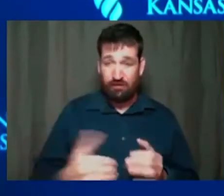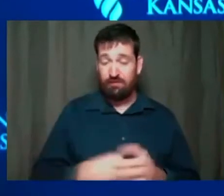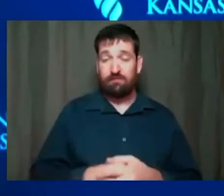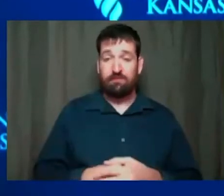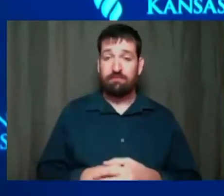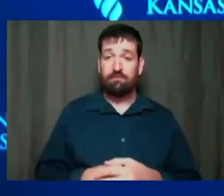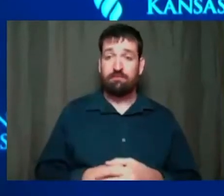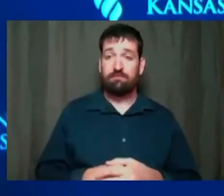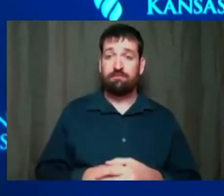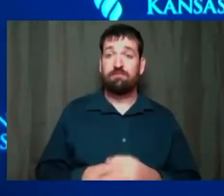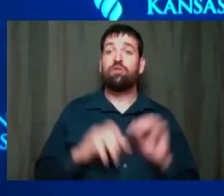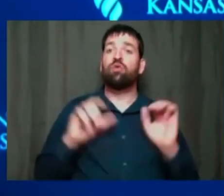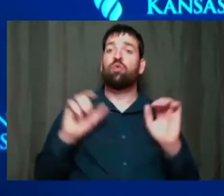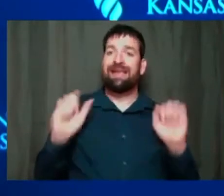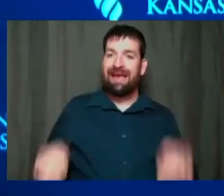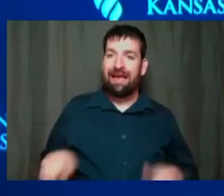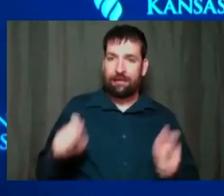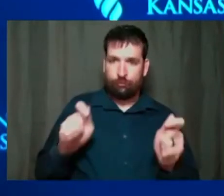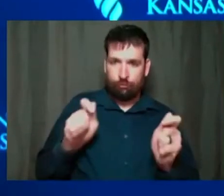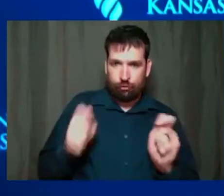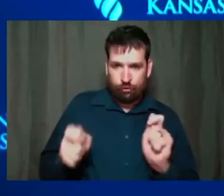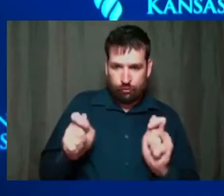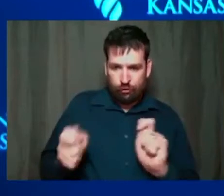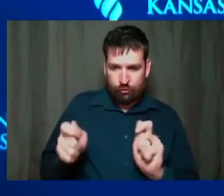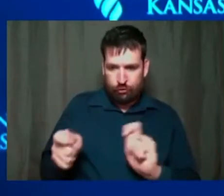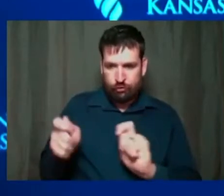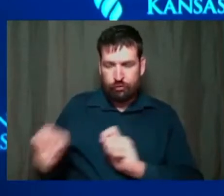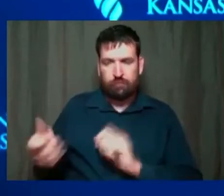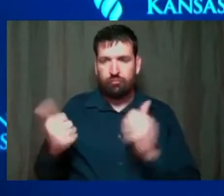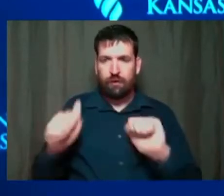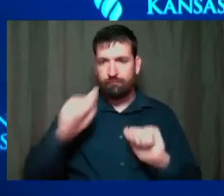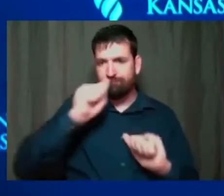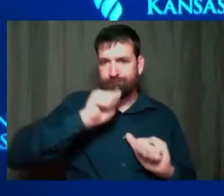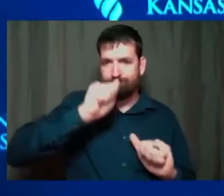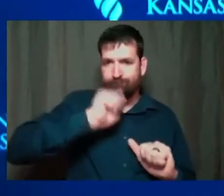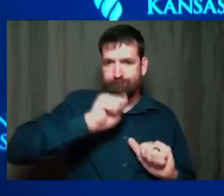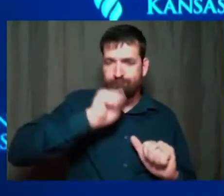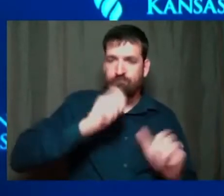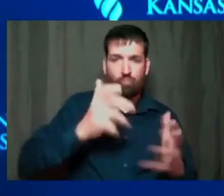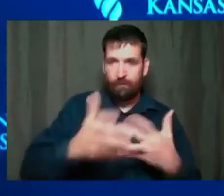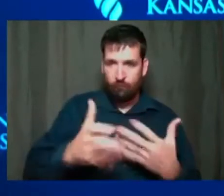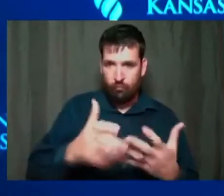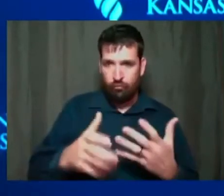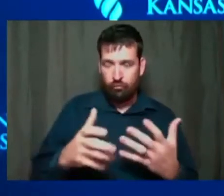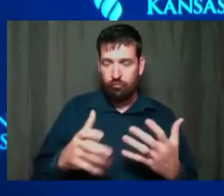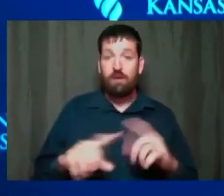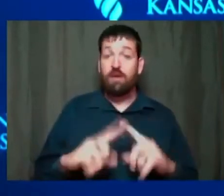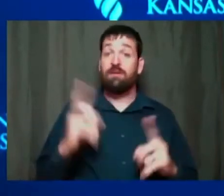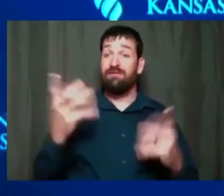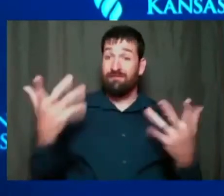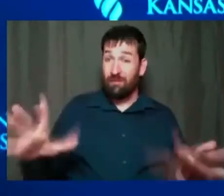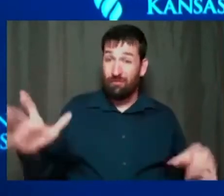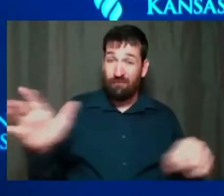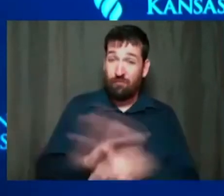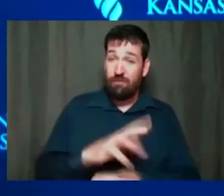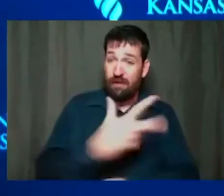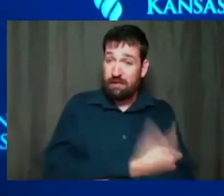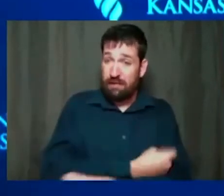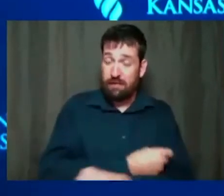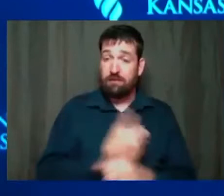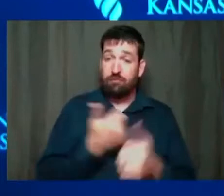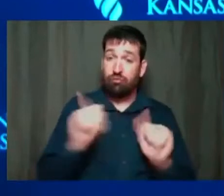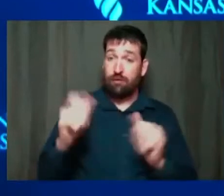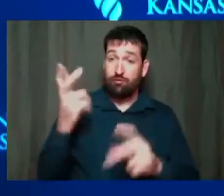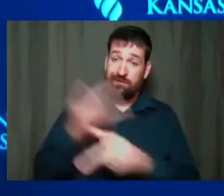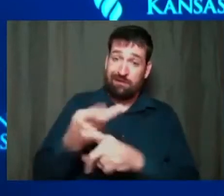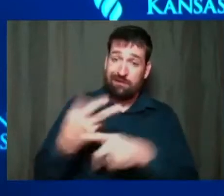small changes in life to try and cope with what it is. But I think if you're fully vaccinated and you try to stay healthy in all your other